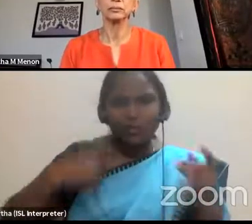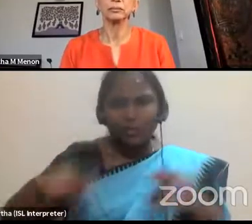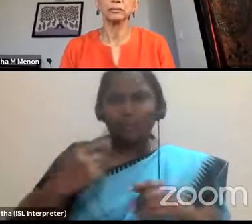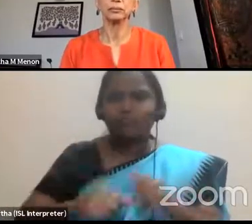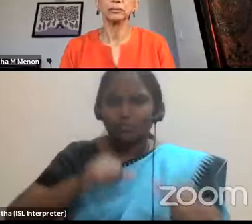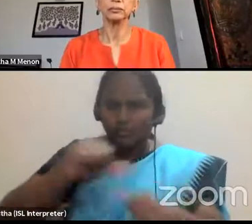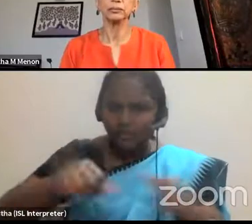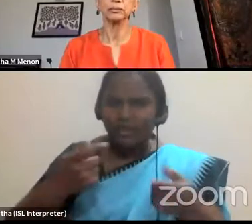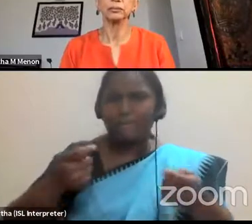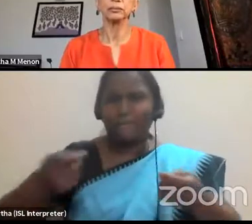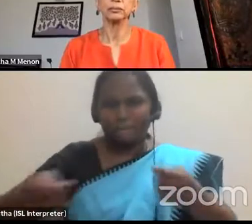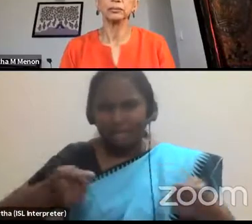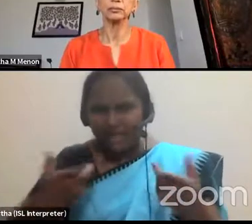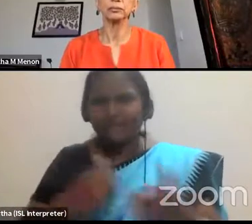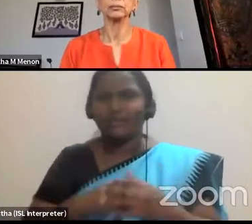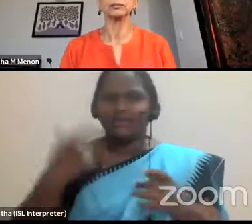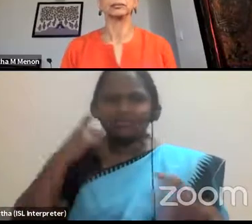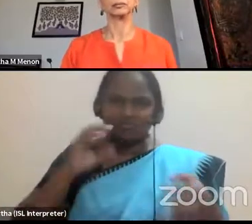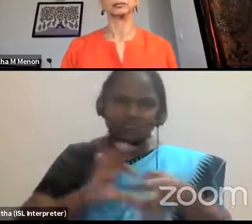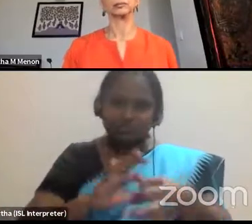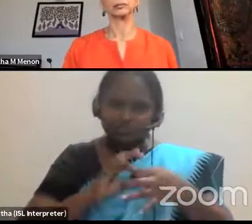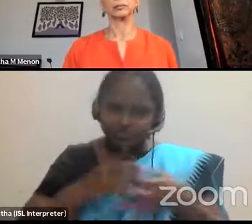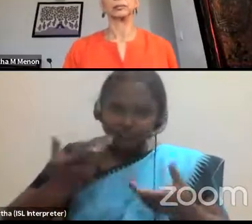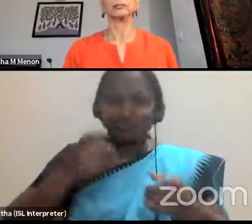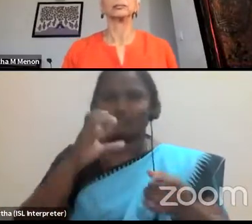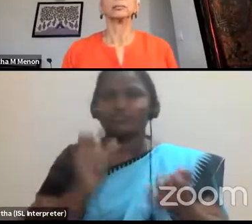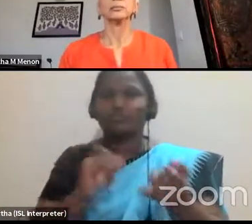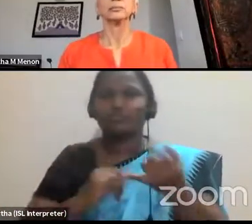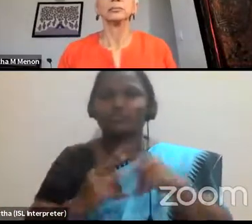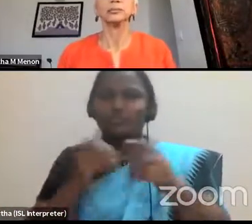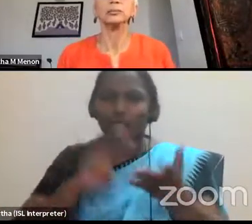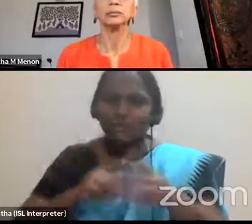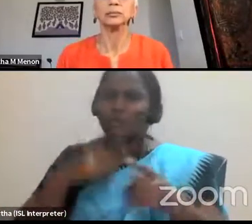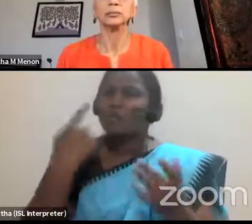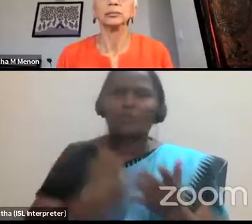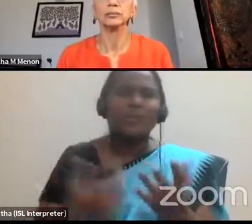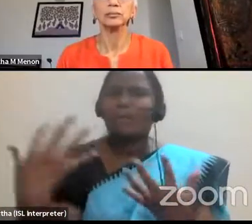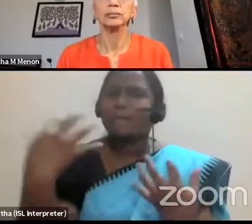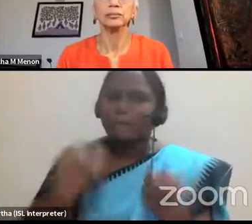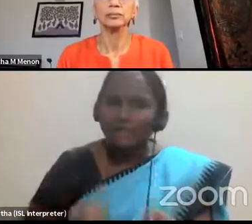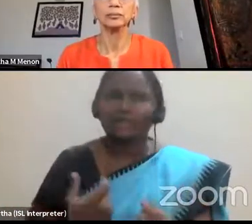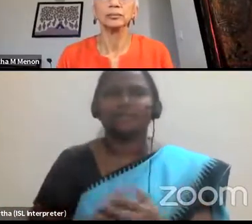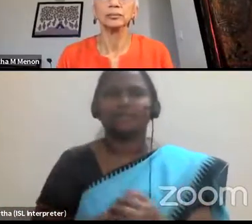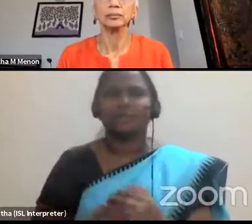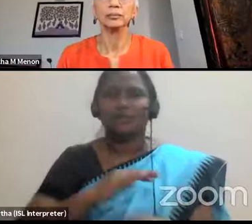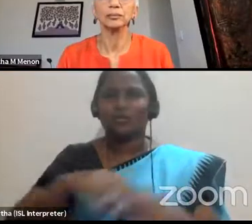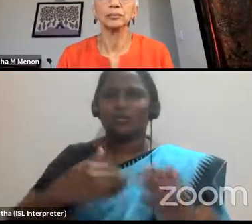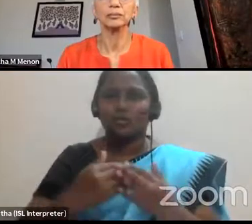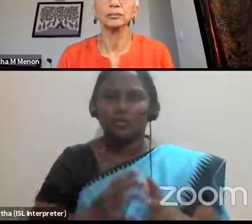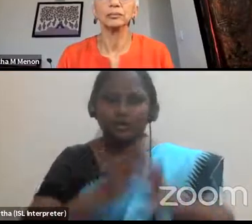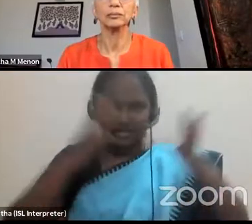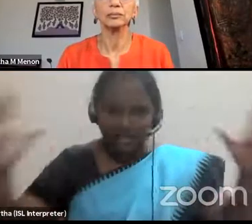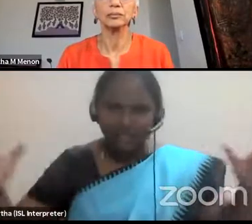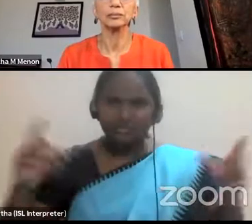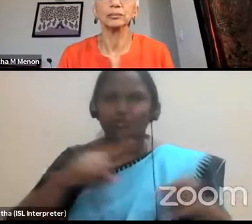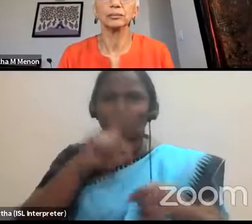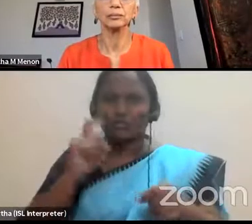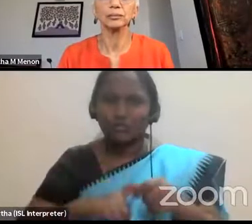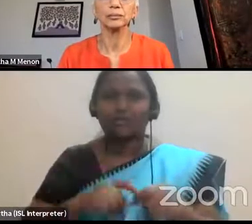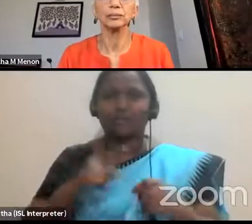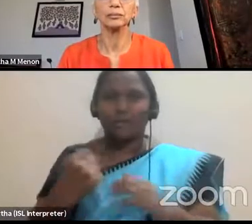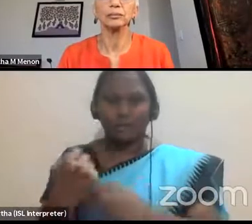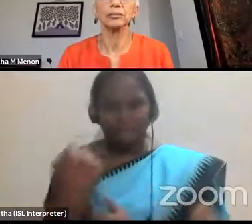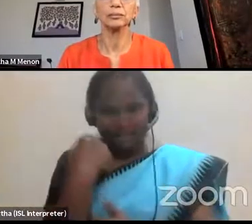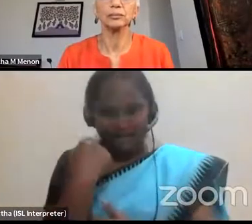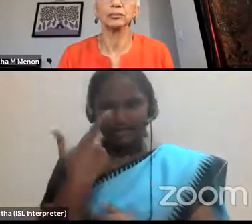in their marketing, in their outreach, in their interactions with the customers, what advice do you have for them? The whole larger question of the